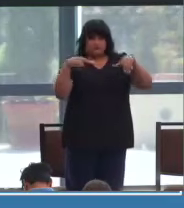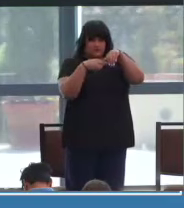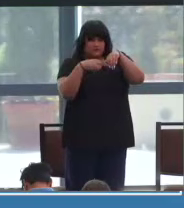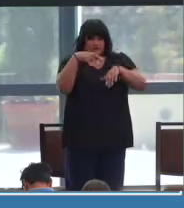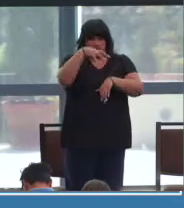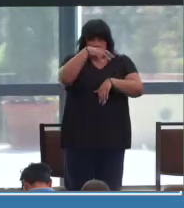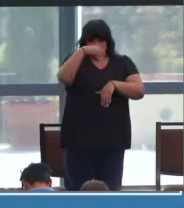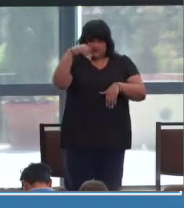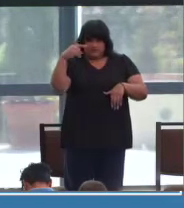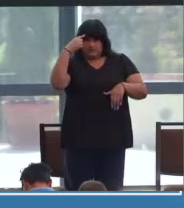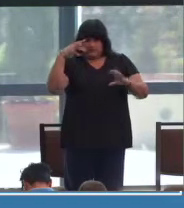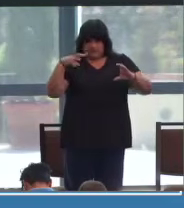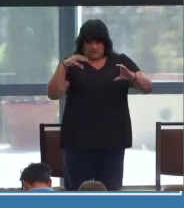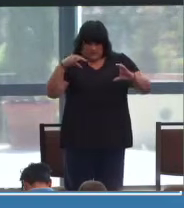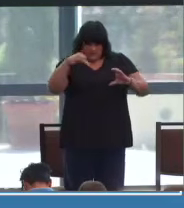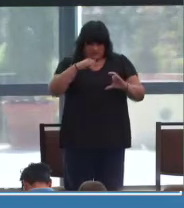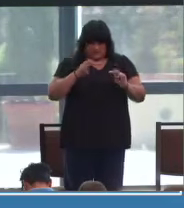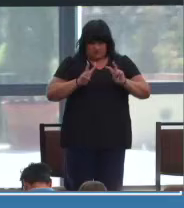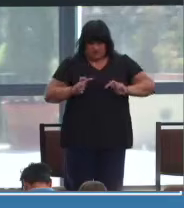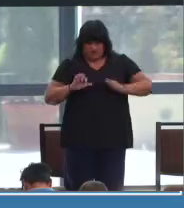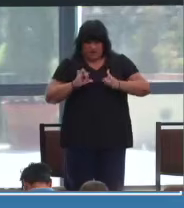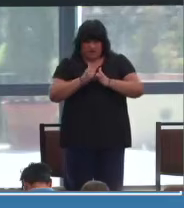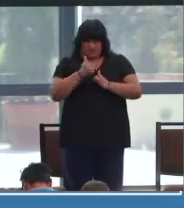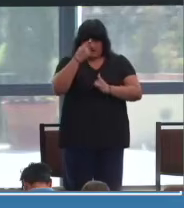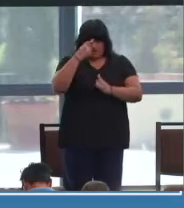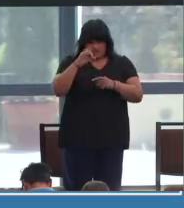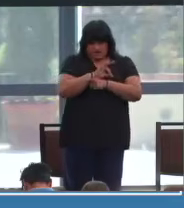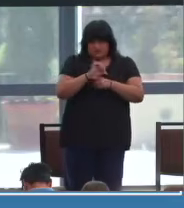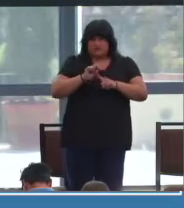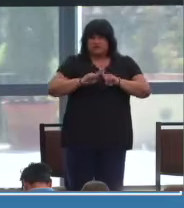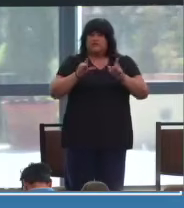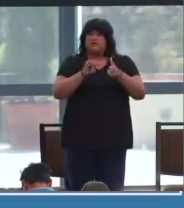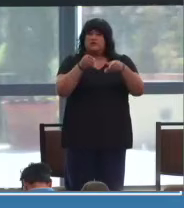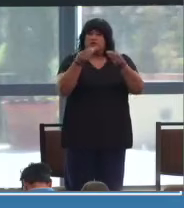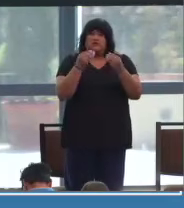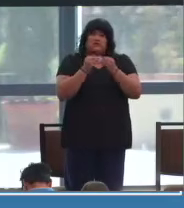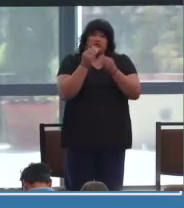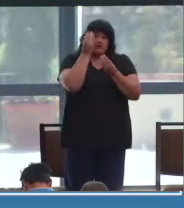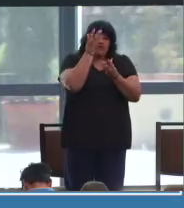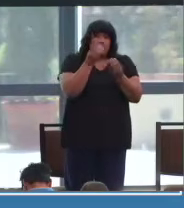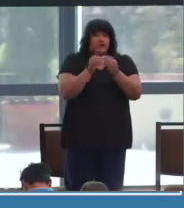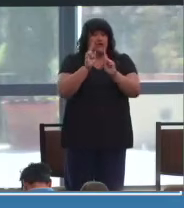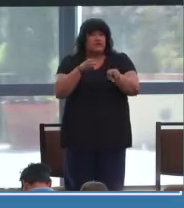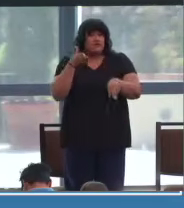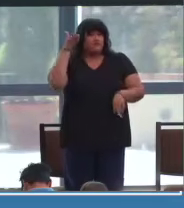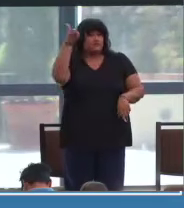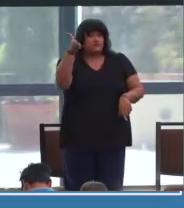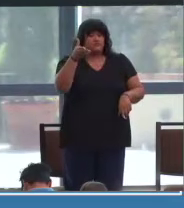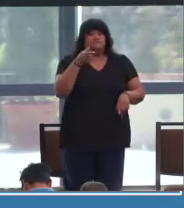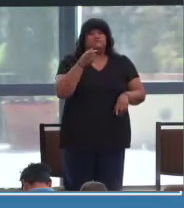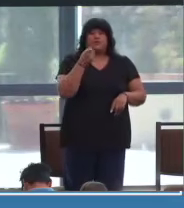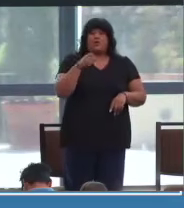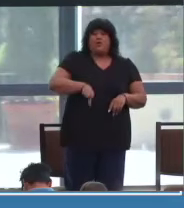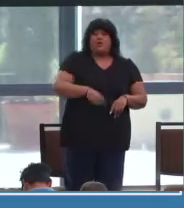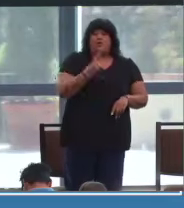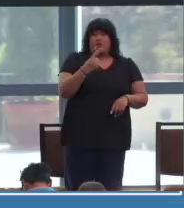functioning differently. And I hope that might give us some, more data and more answers in the future. And then one other study that we're